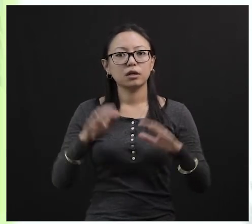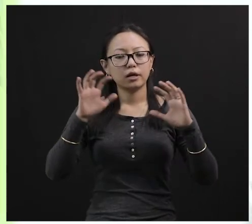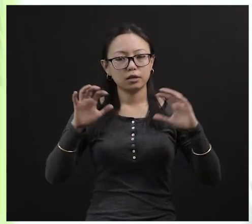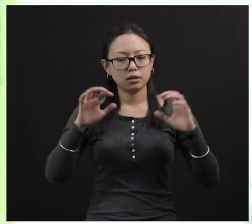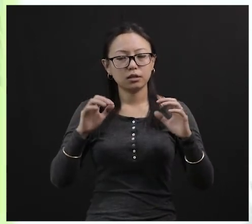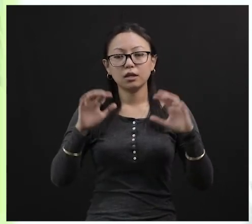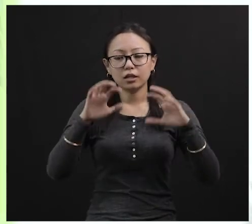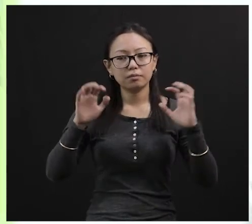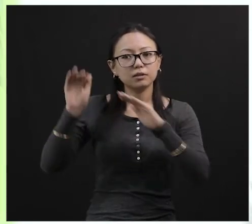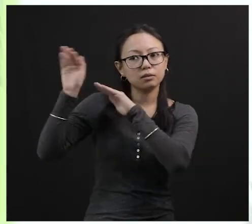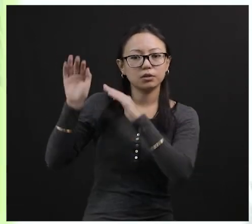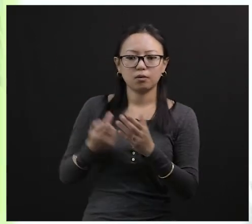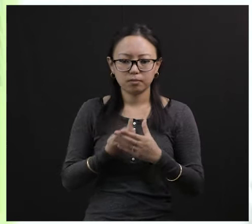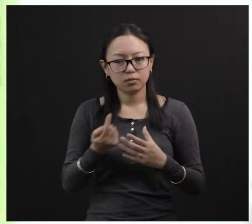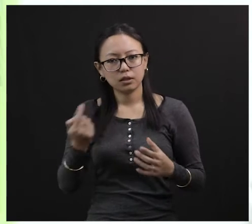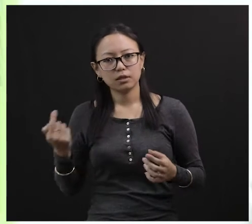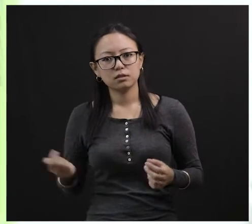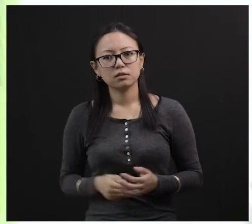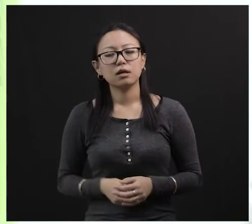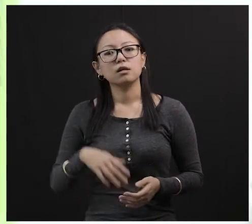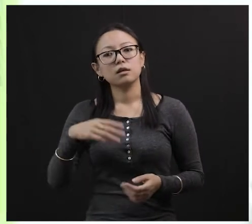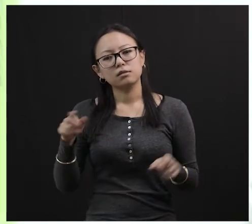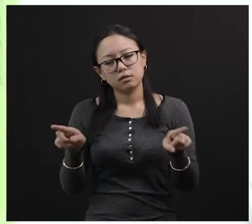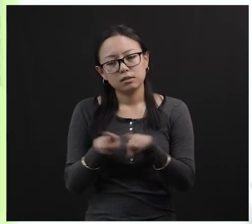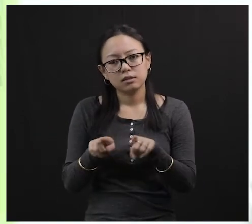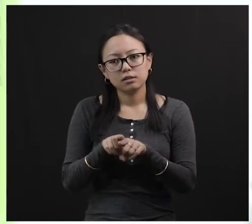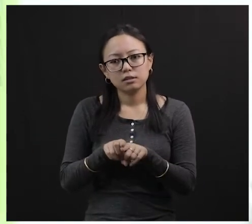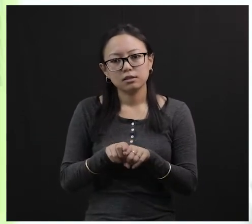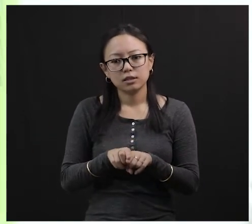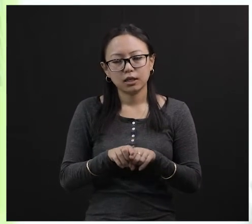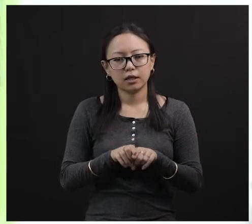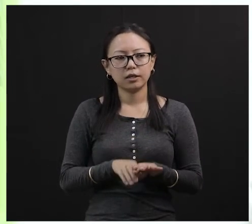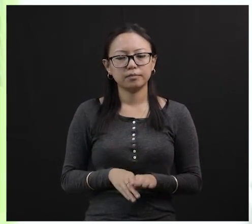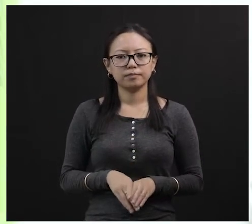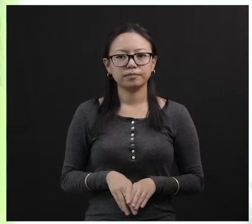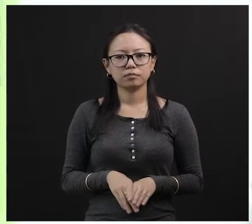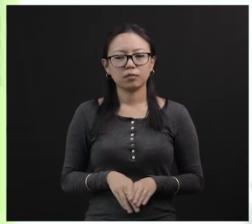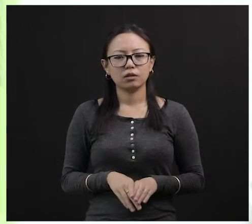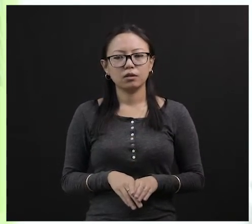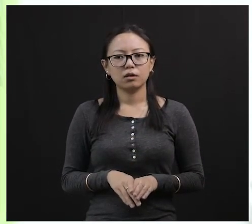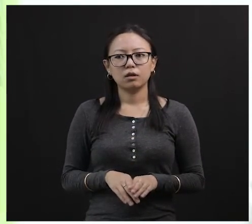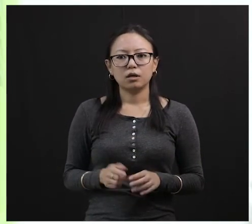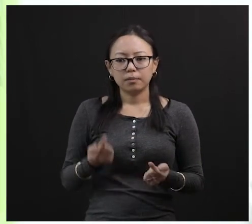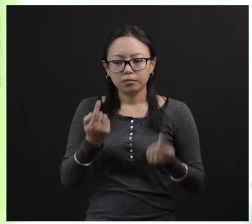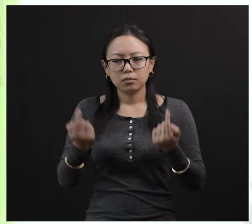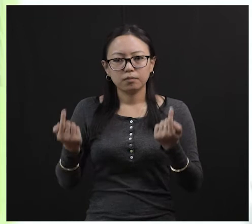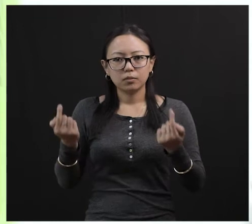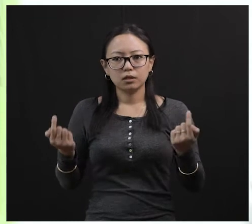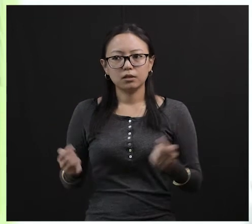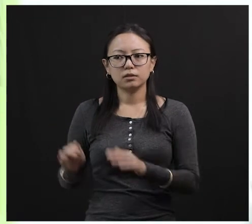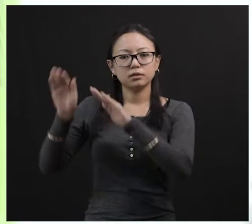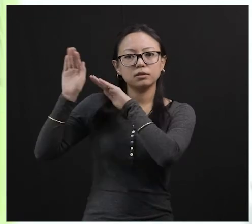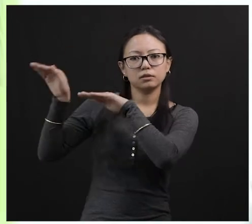Okay? And we, what about we? We human beings, we depend both on